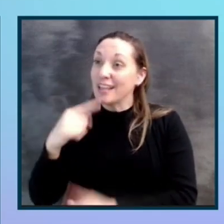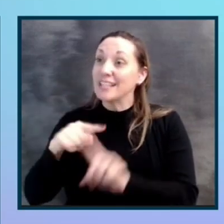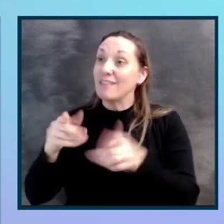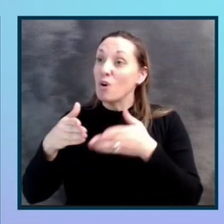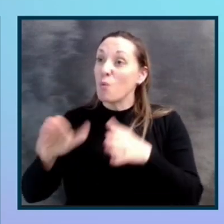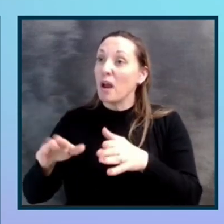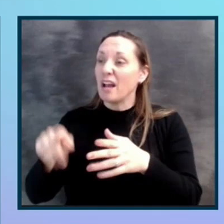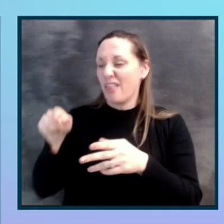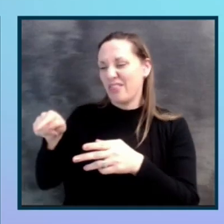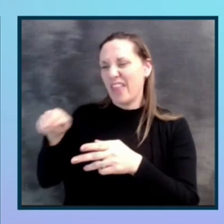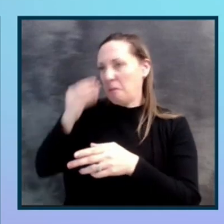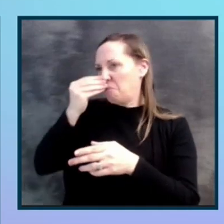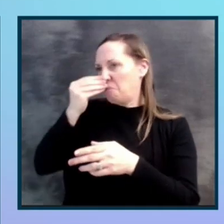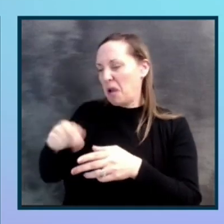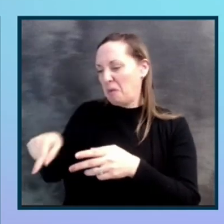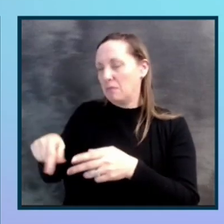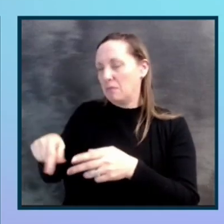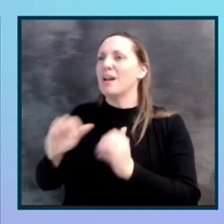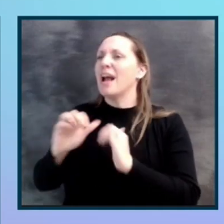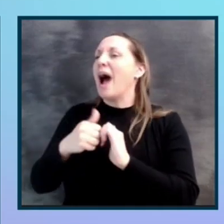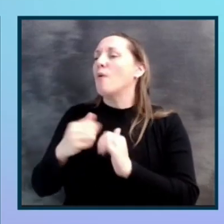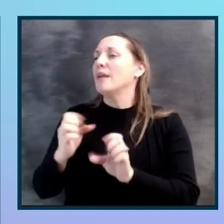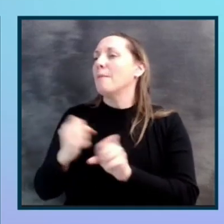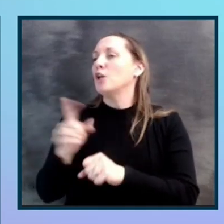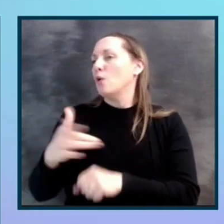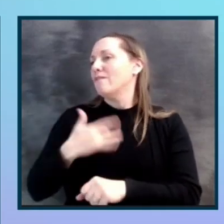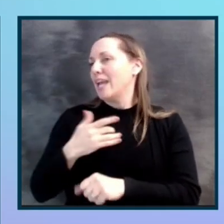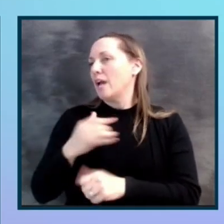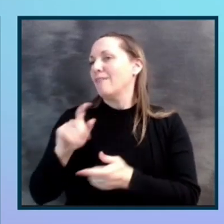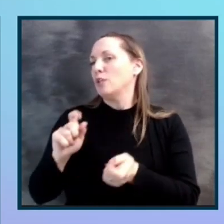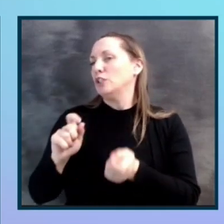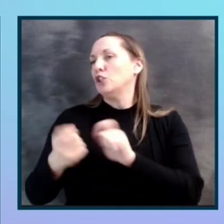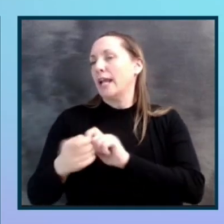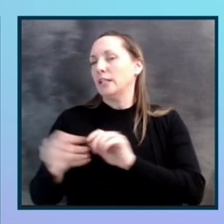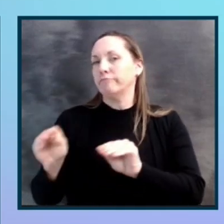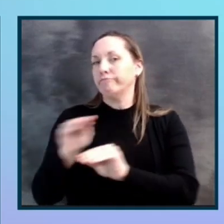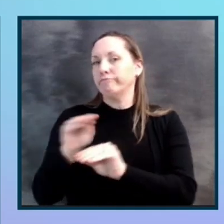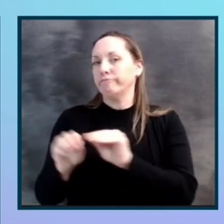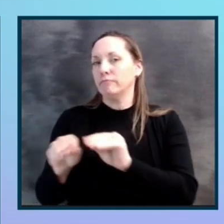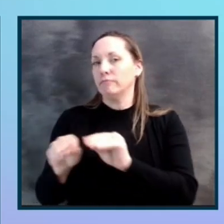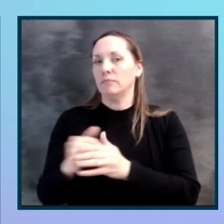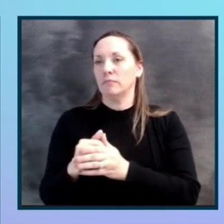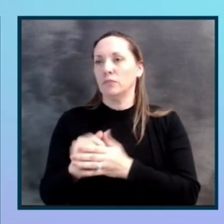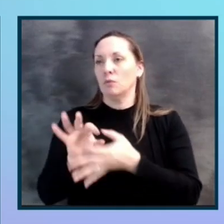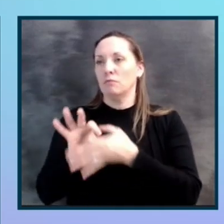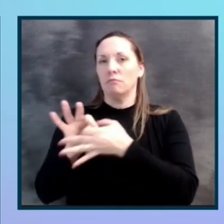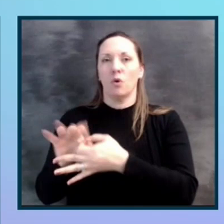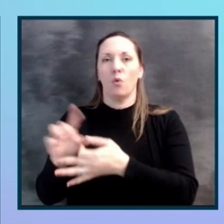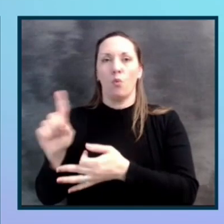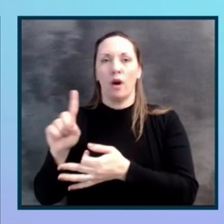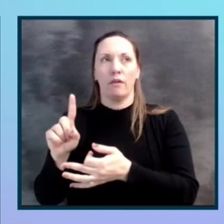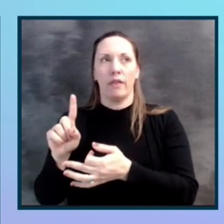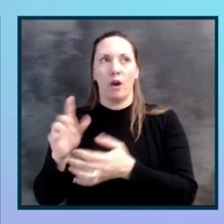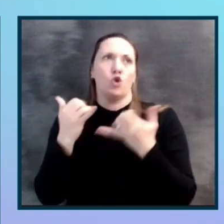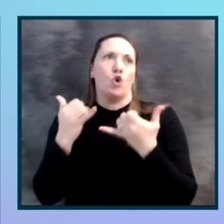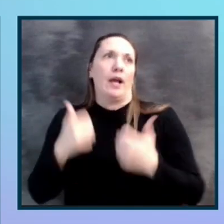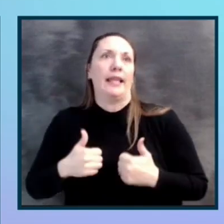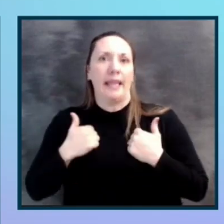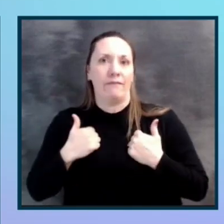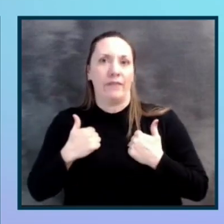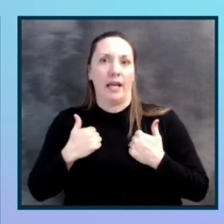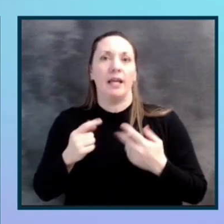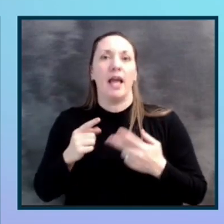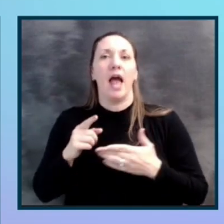this other thing, how would that make you feel? Like appeal to where they are currently living. And what